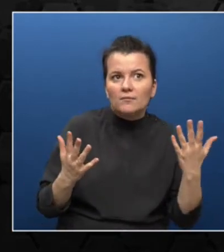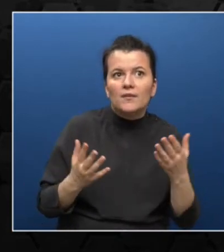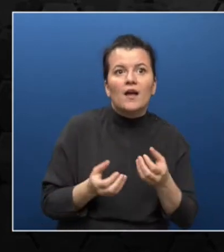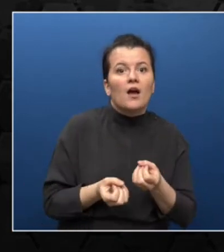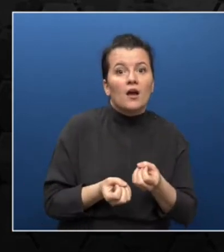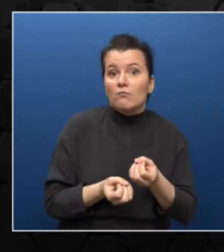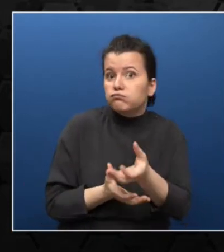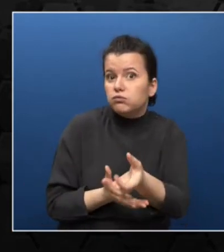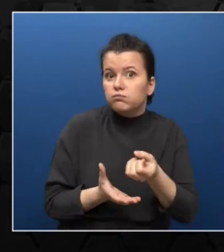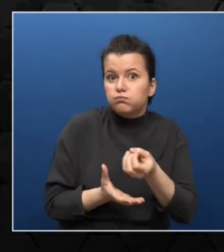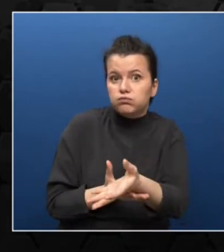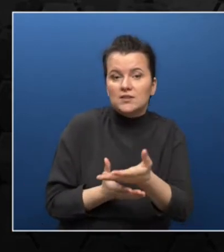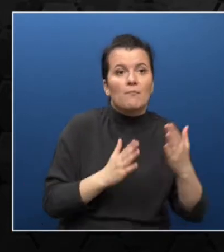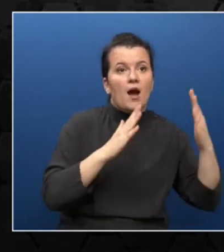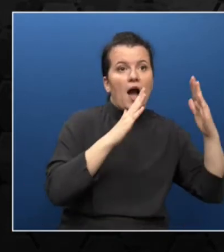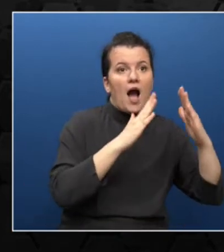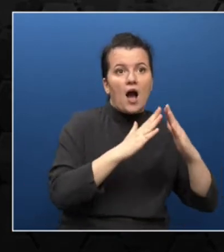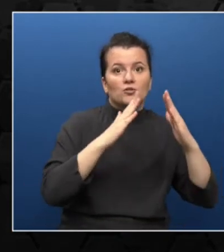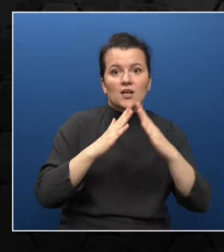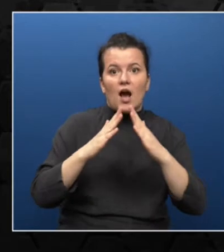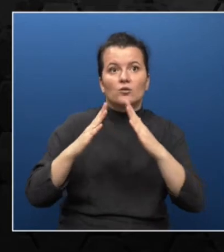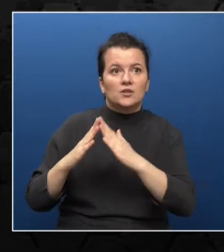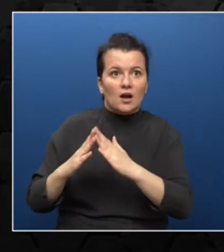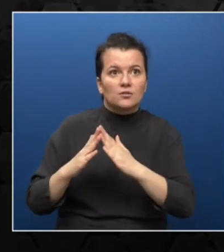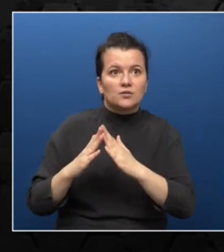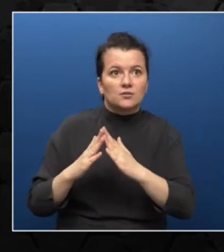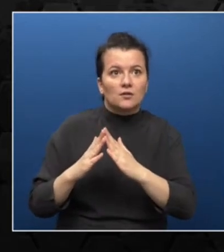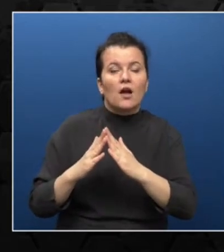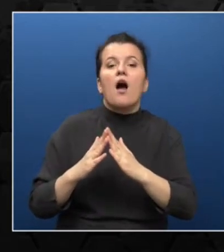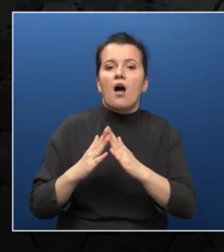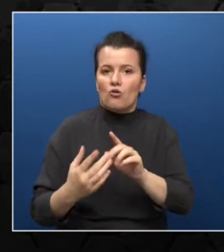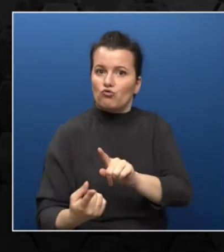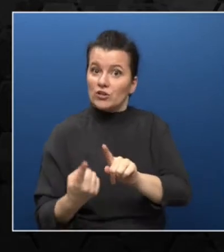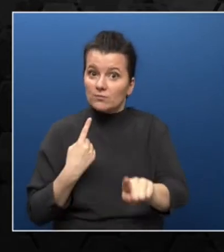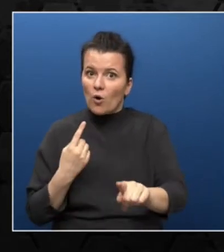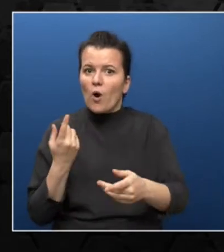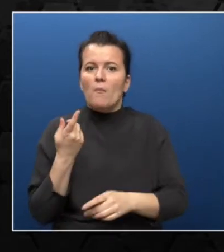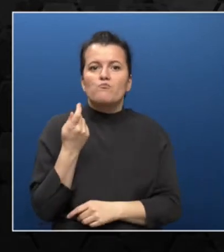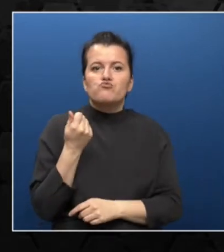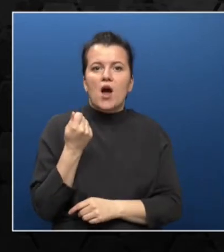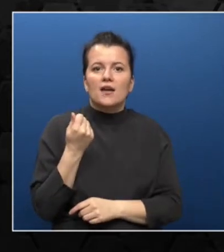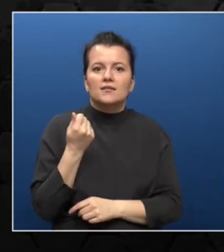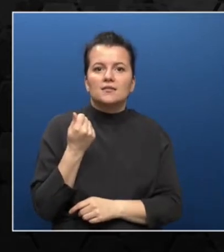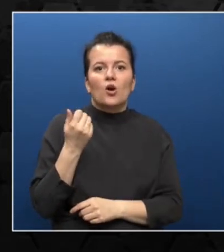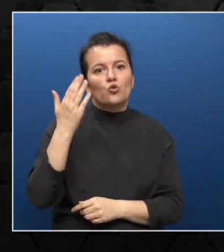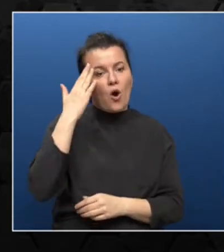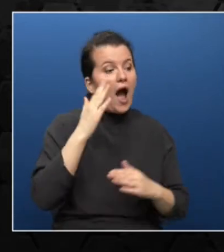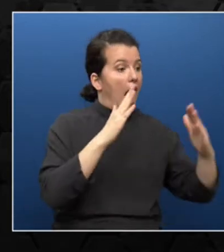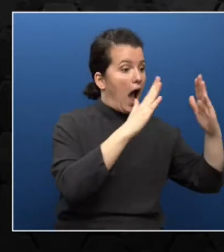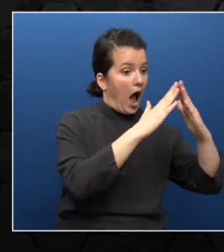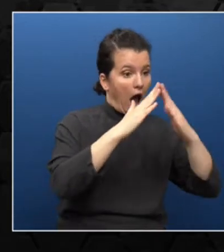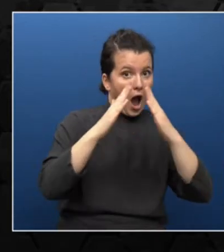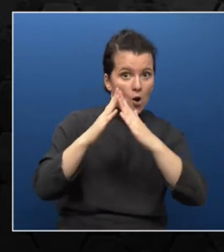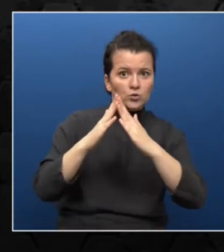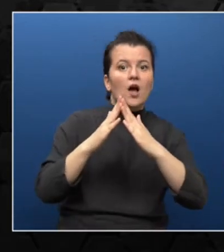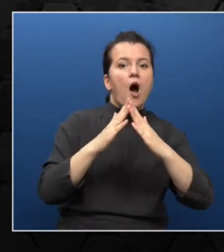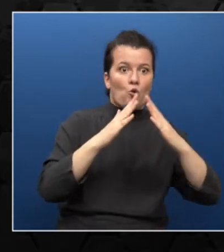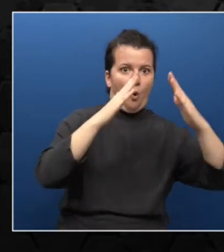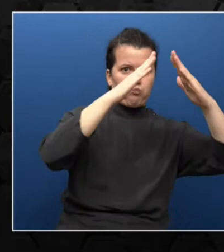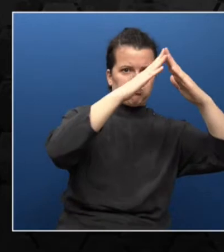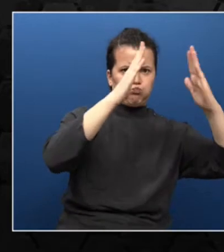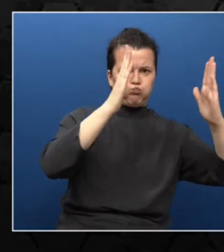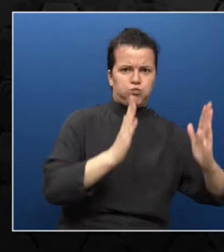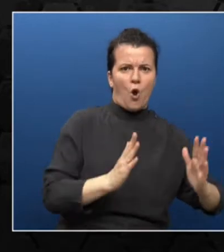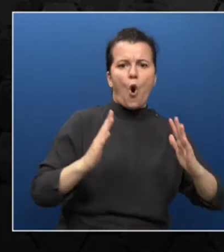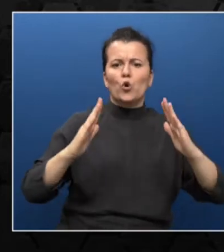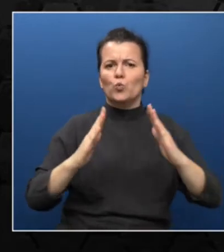houses, and the answer to each data can be what is the price of that house. So you're given some features of the house, you're given some prices of the house.